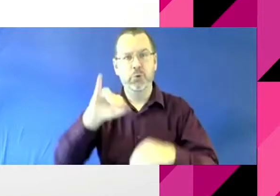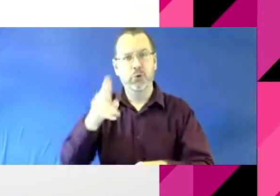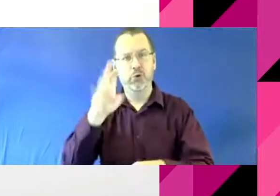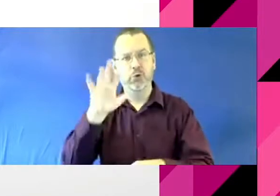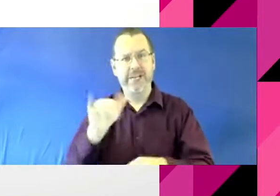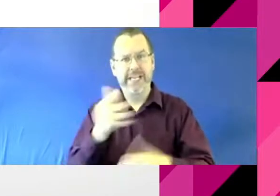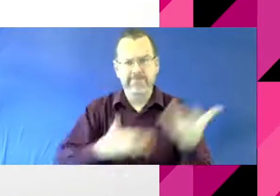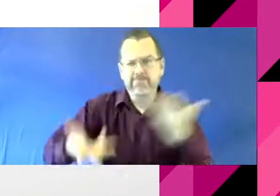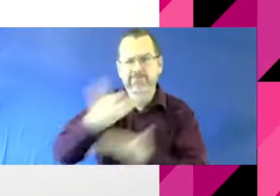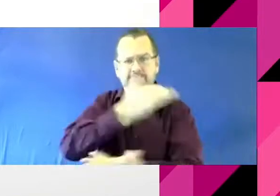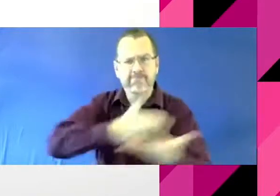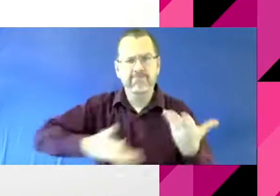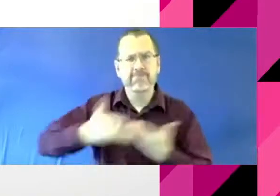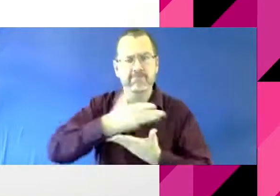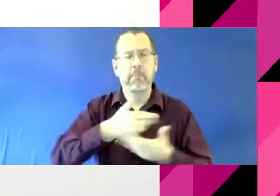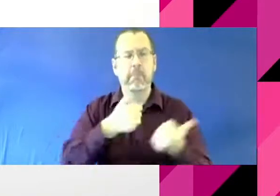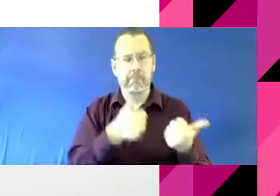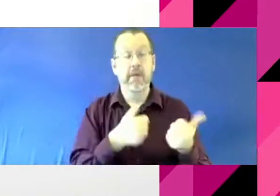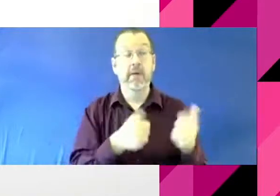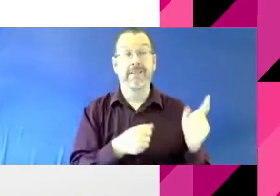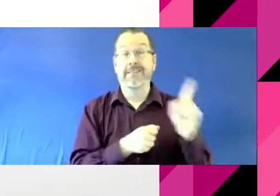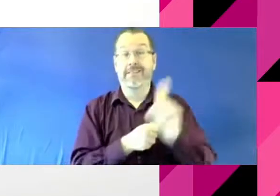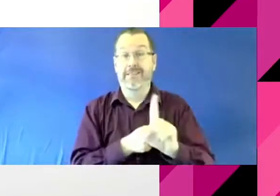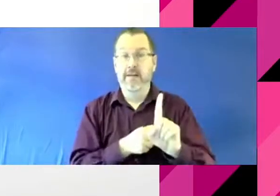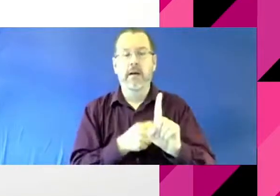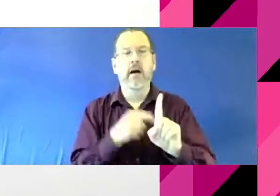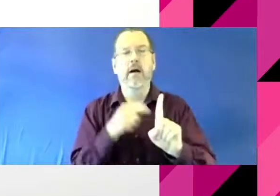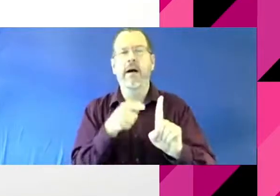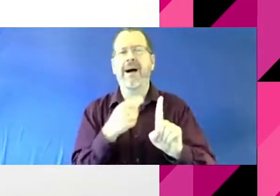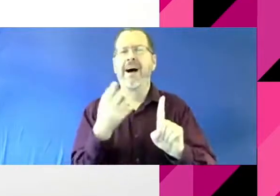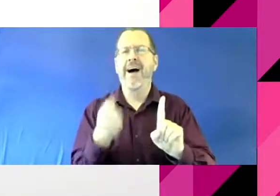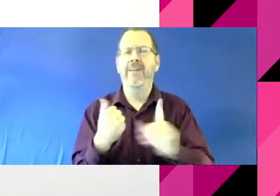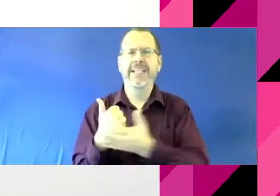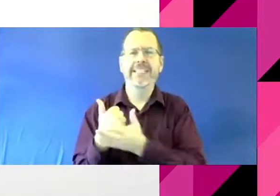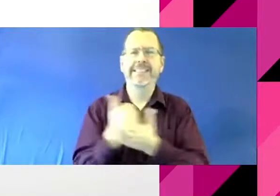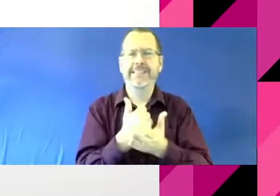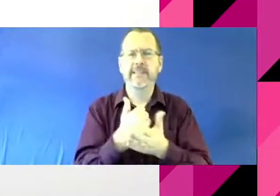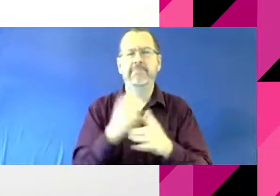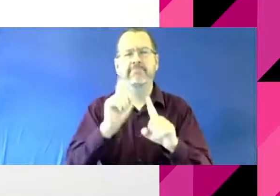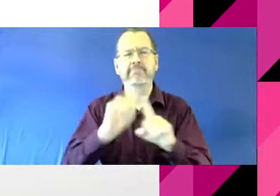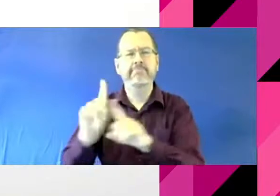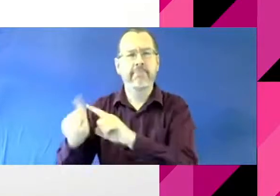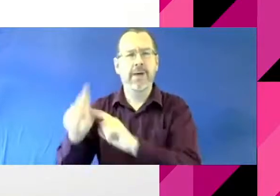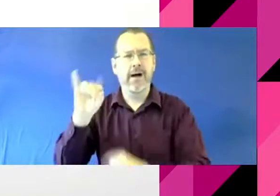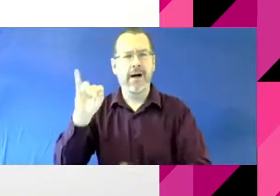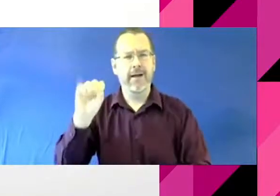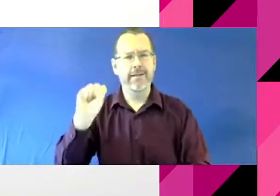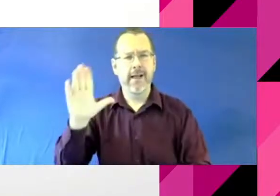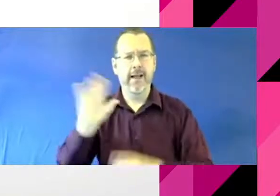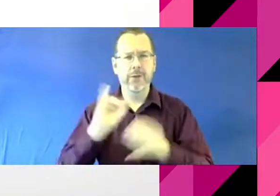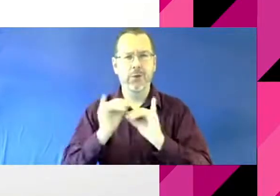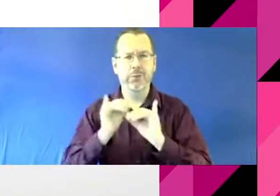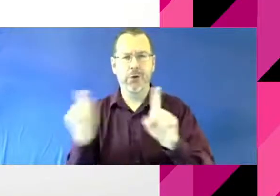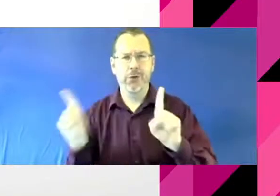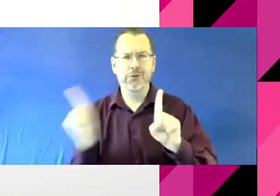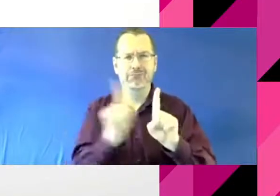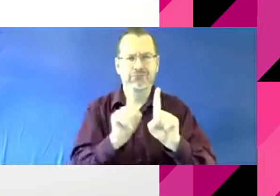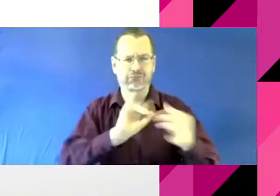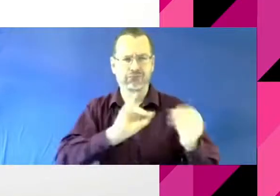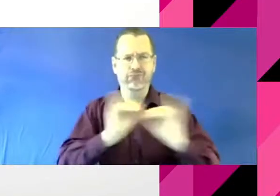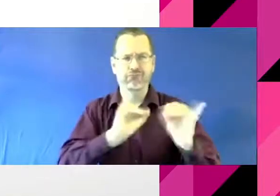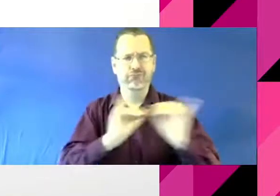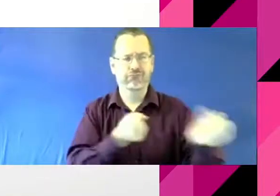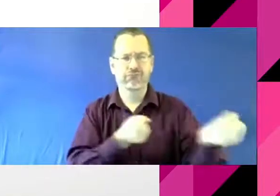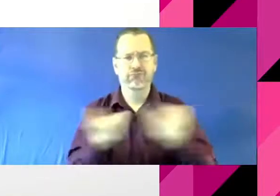Heffernan was assisted in her task by a number of ISL interpreters. Wouldn't it be brilliant to